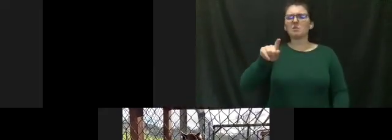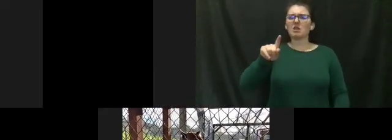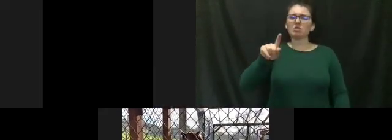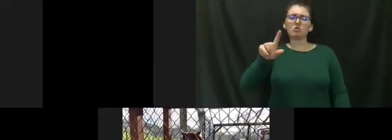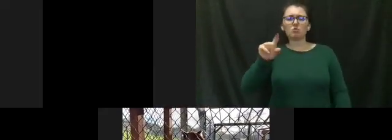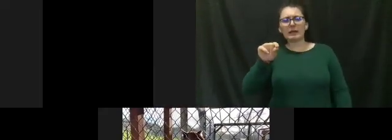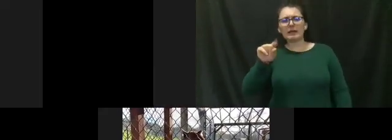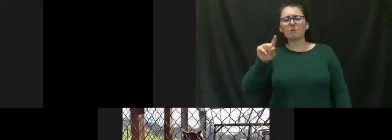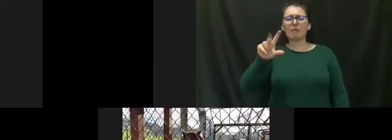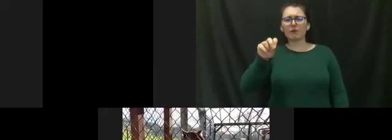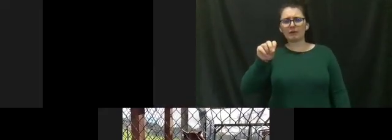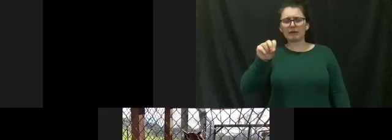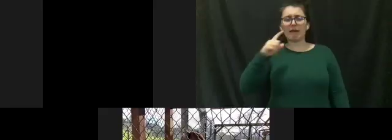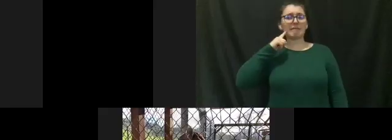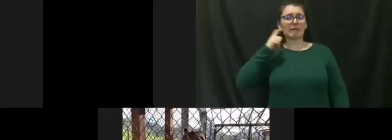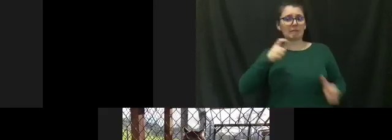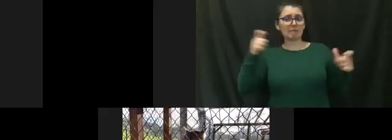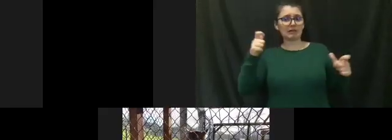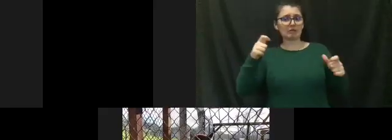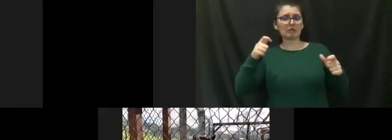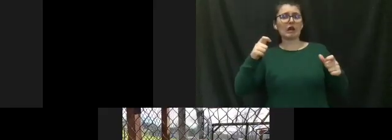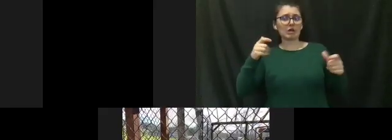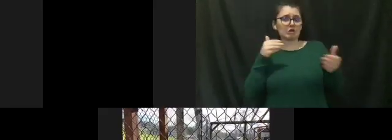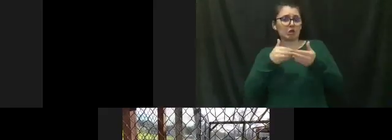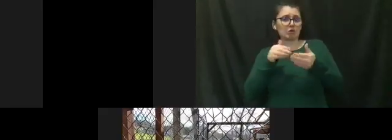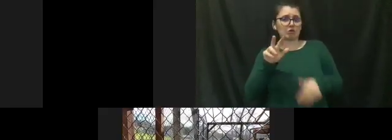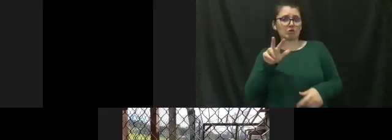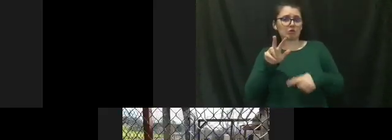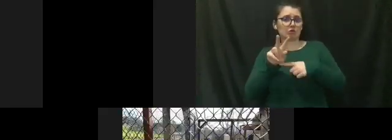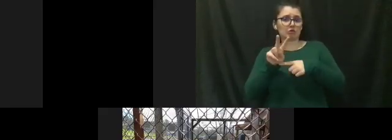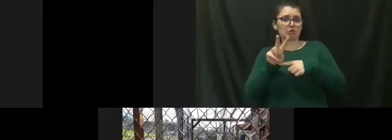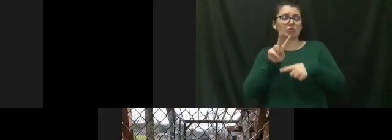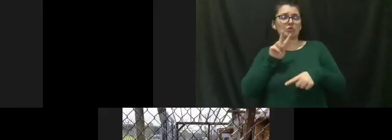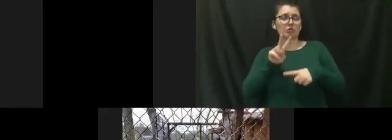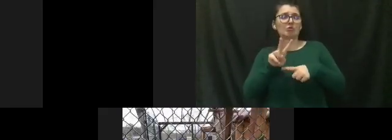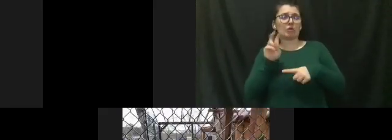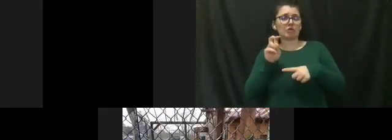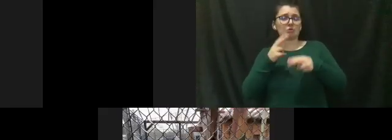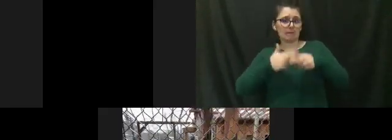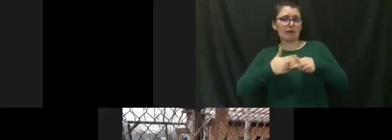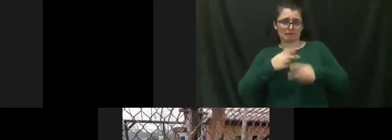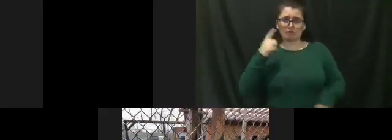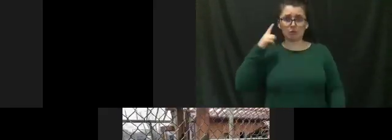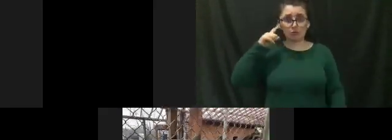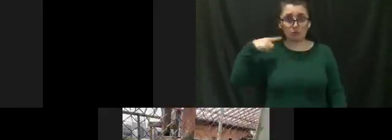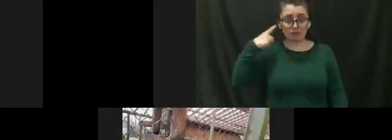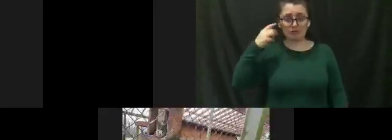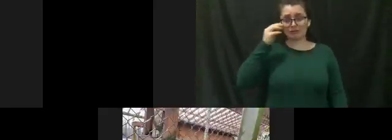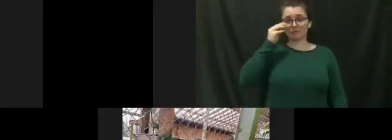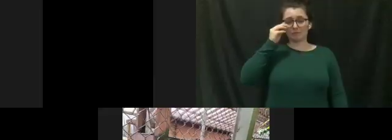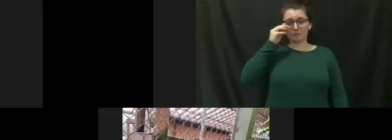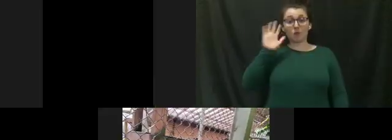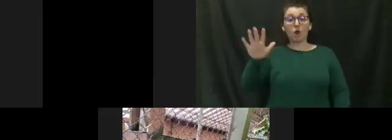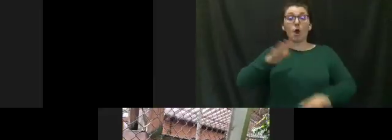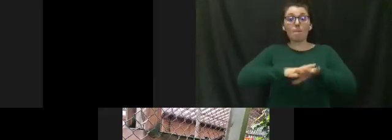I believe the biggest one was close to 200 pounds, which is pretty crazy. So you might get a good look at her paws. She